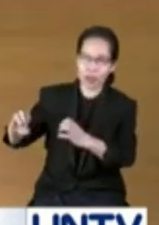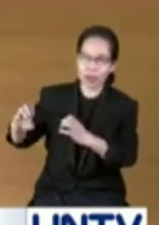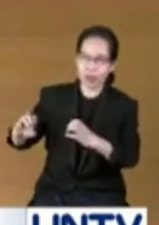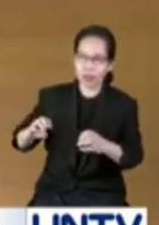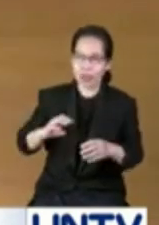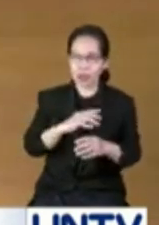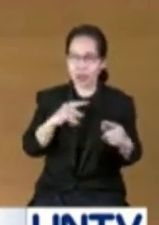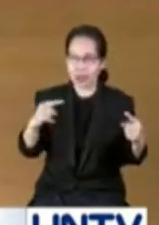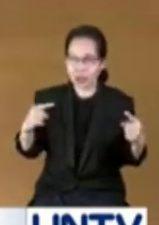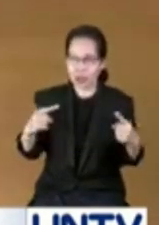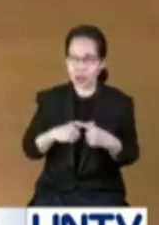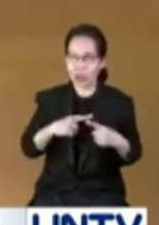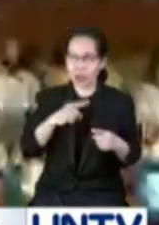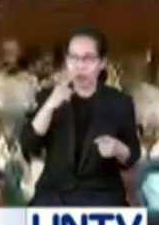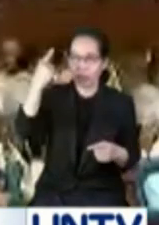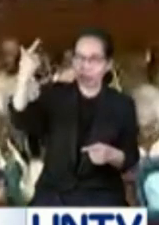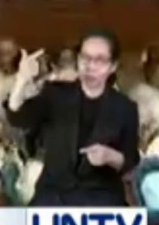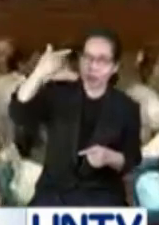government.